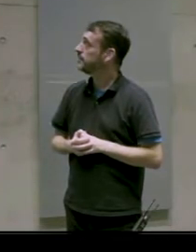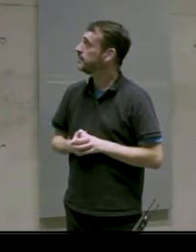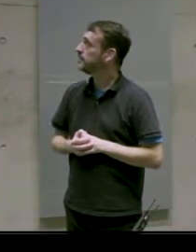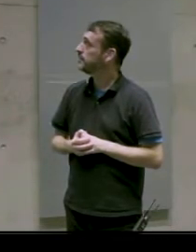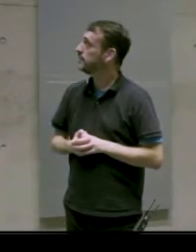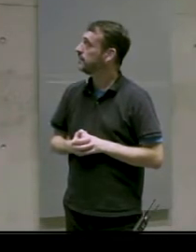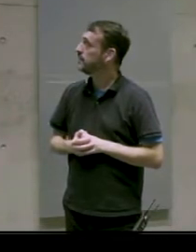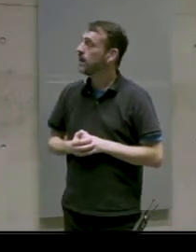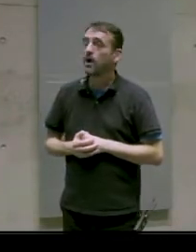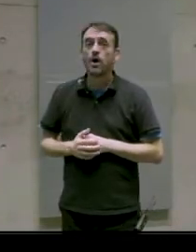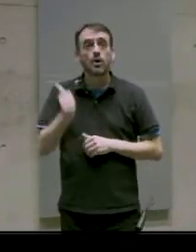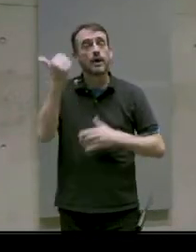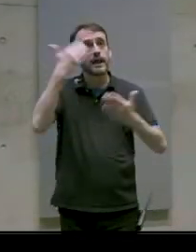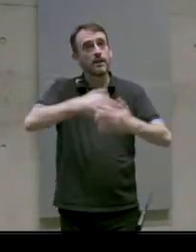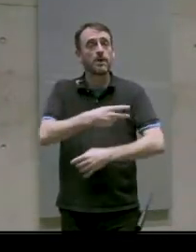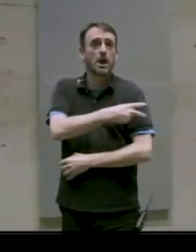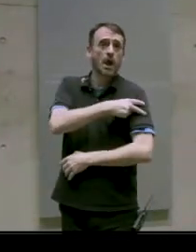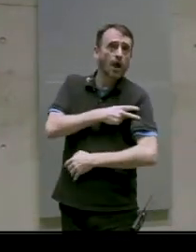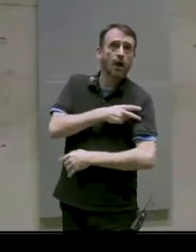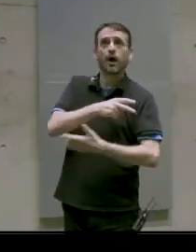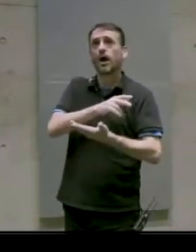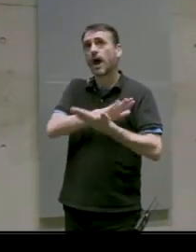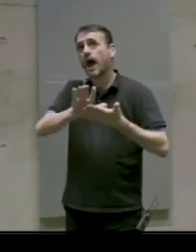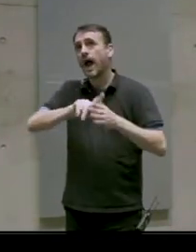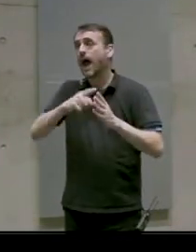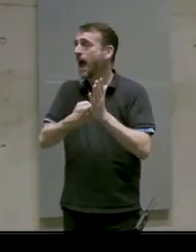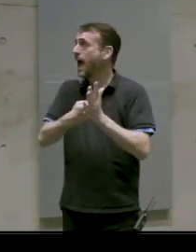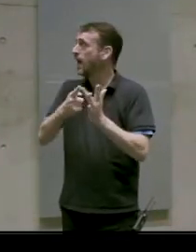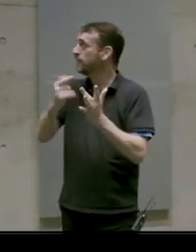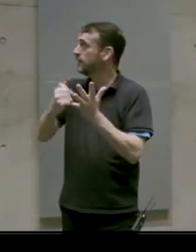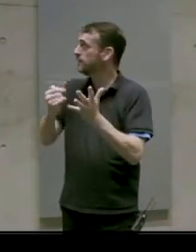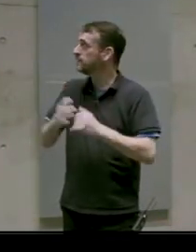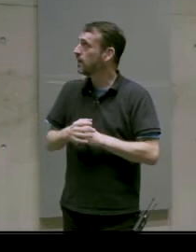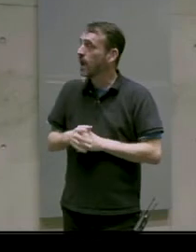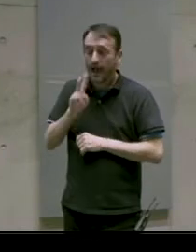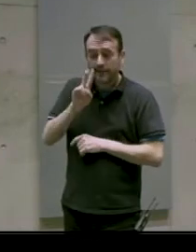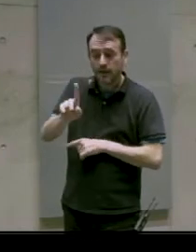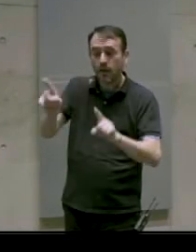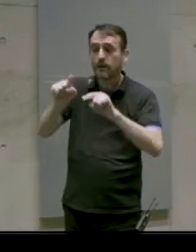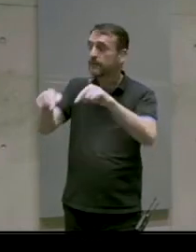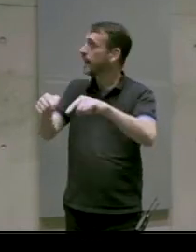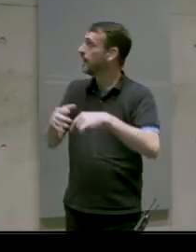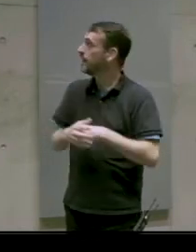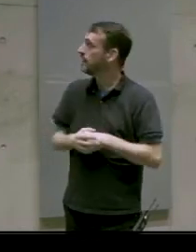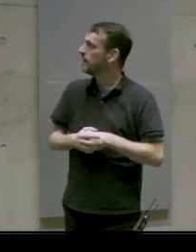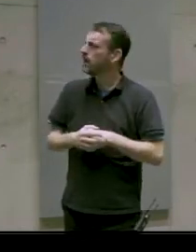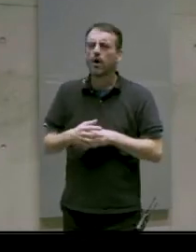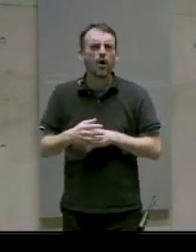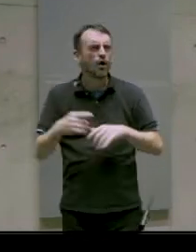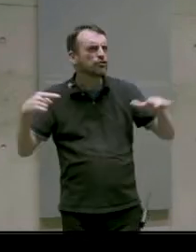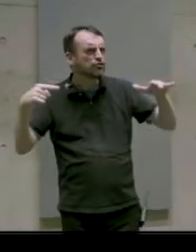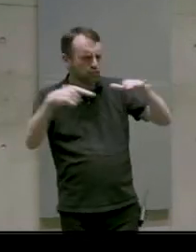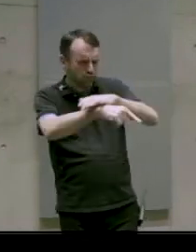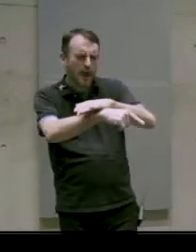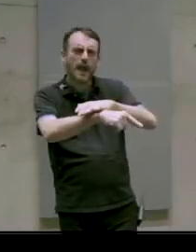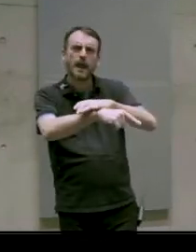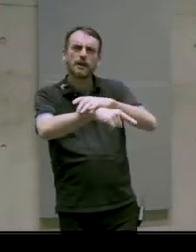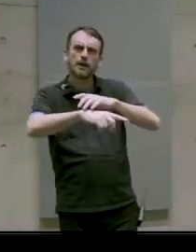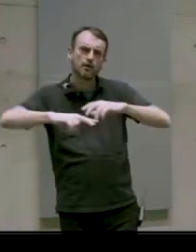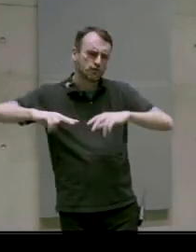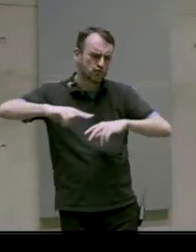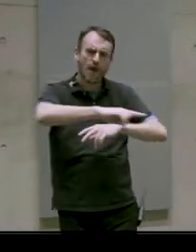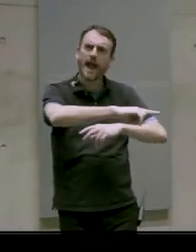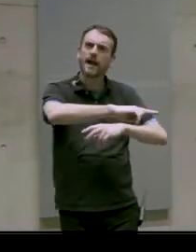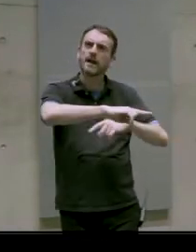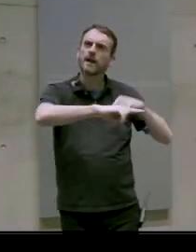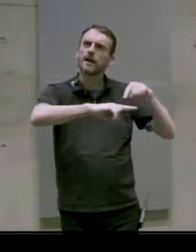Good evening, I'm Constable Harris. I see it. What's that at the end? It's a model tube train on a track. The track disappears